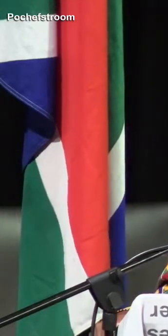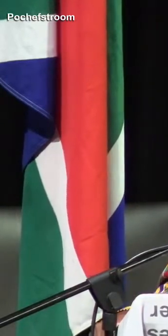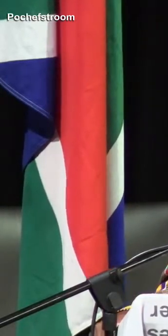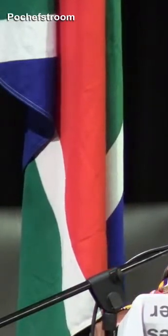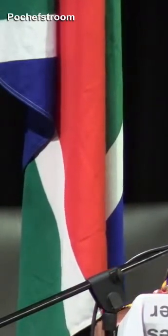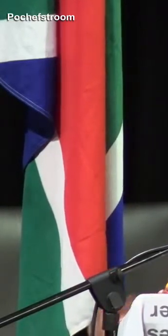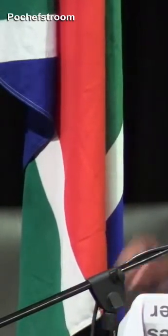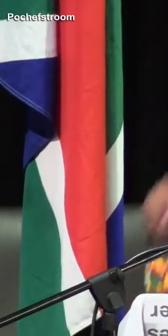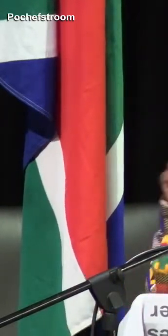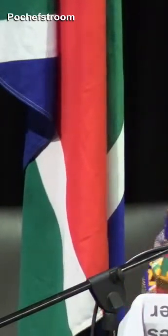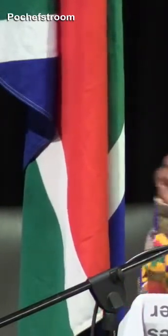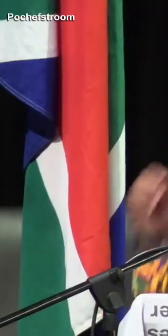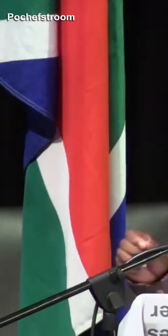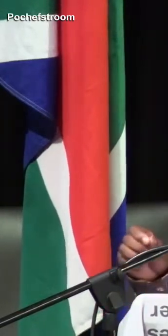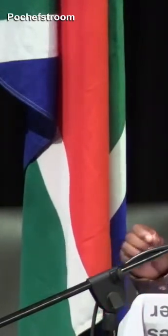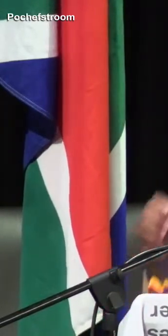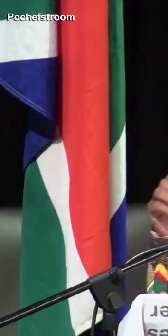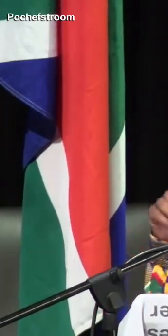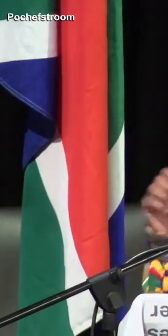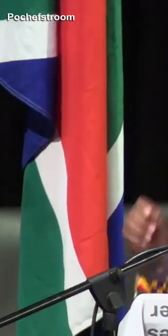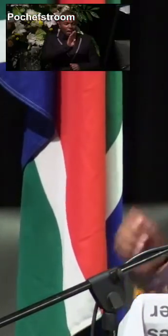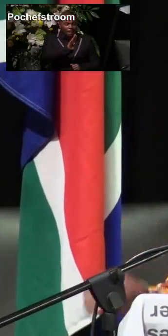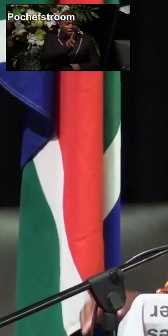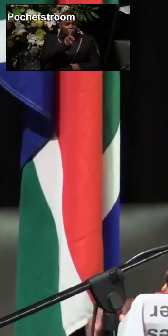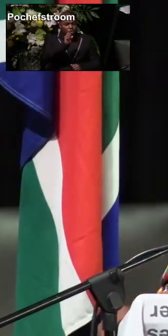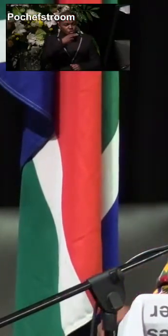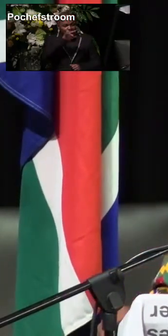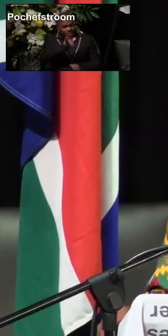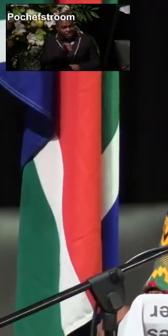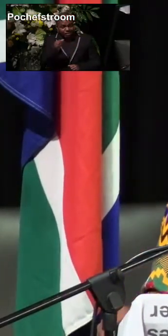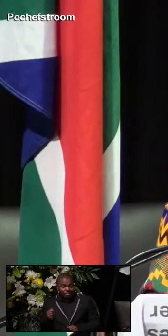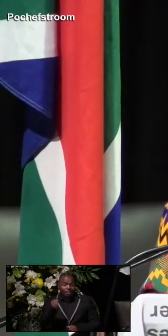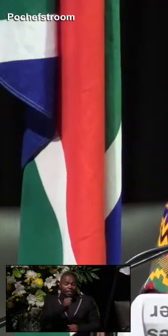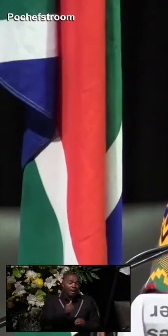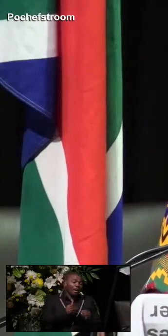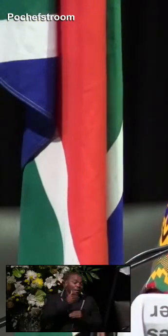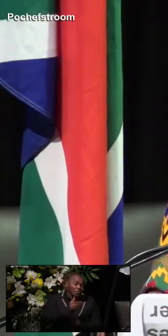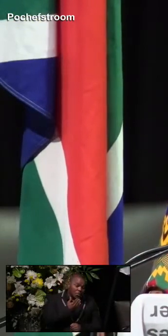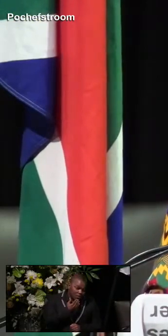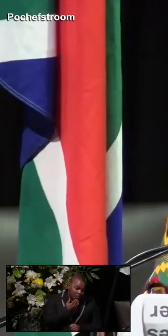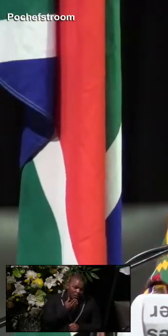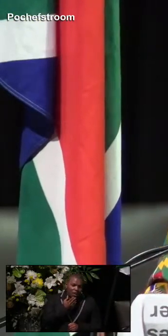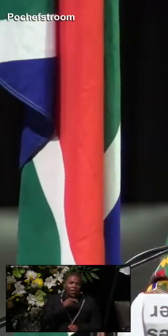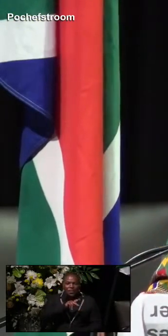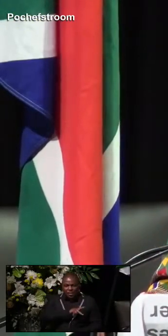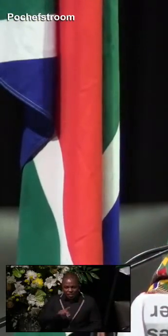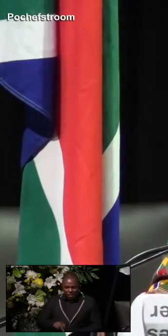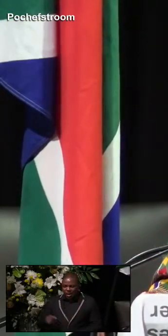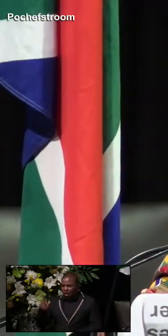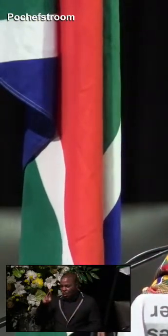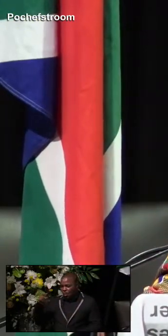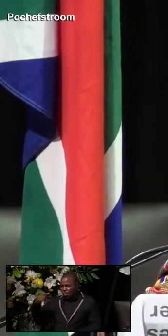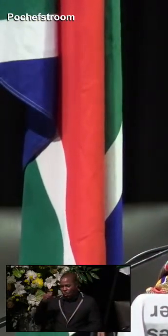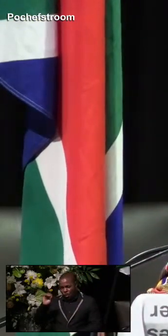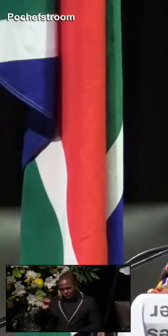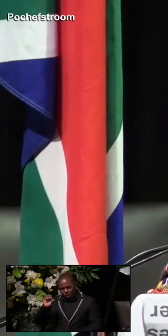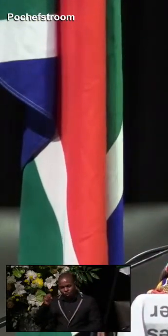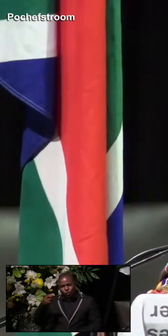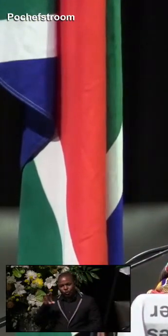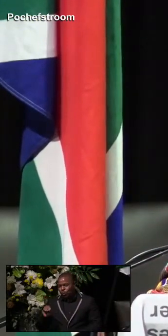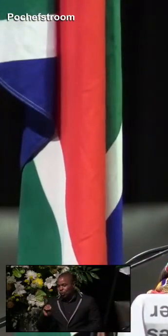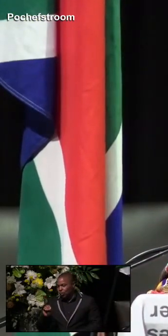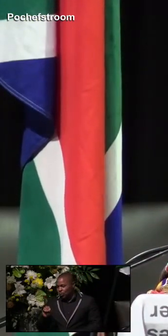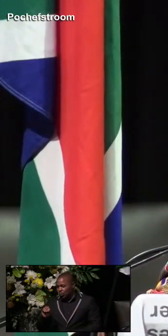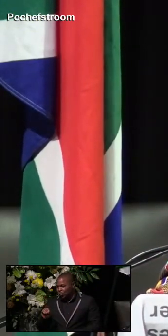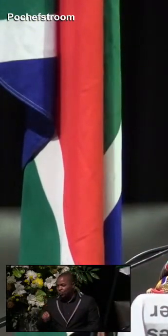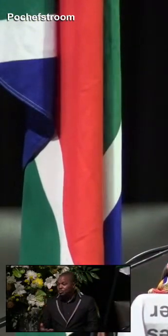because bravoshi succeeded acting Premier also so let's welcome the premier of Northwest